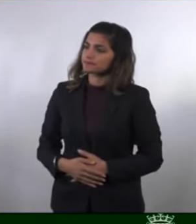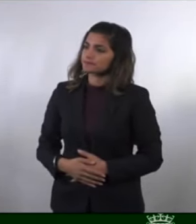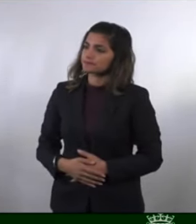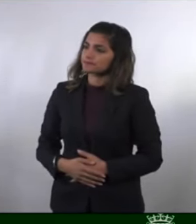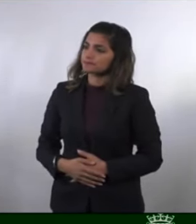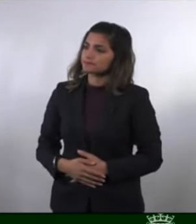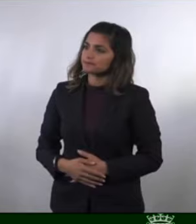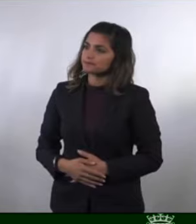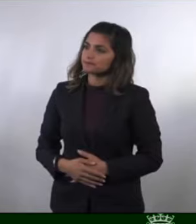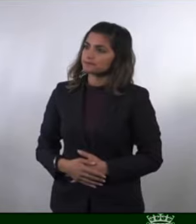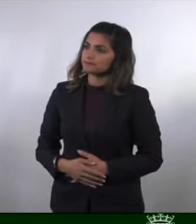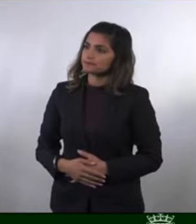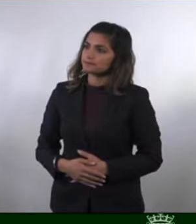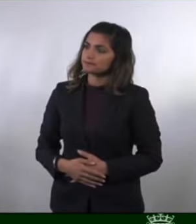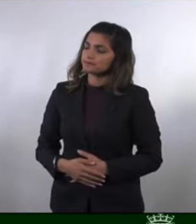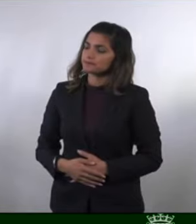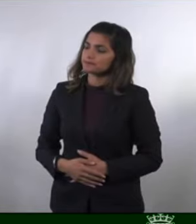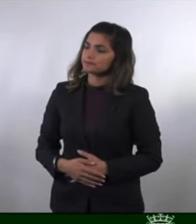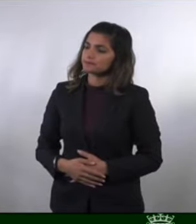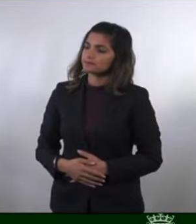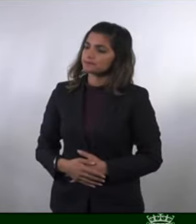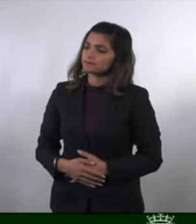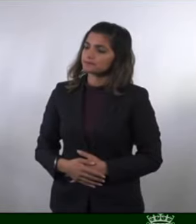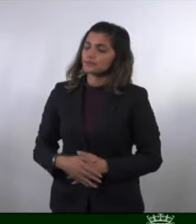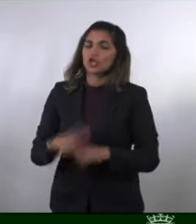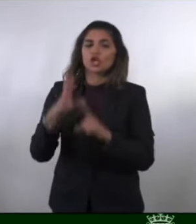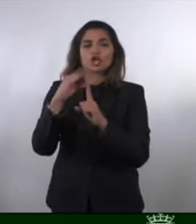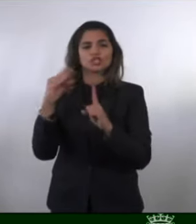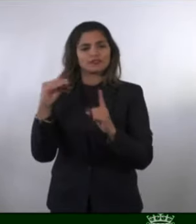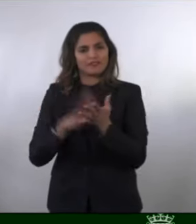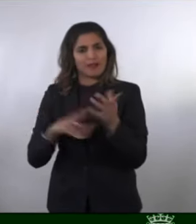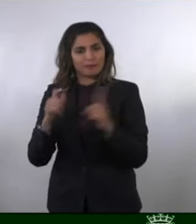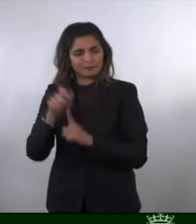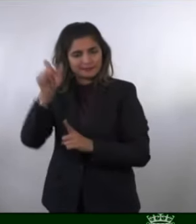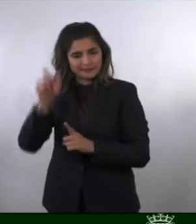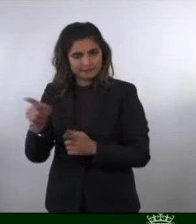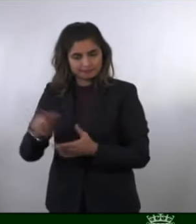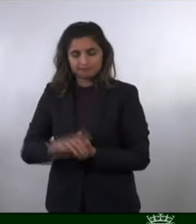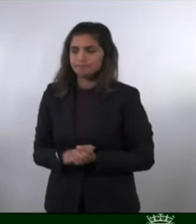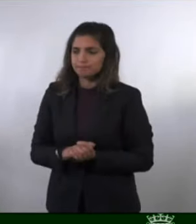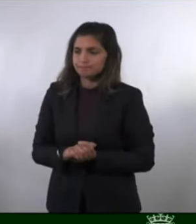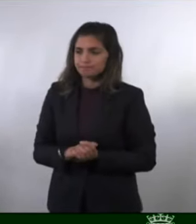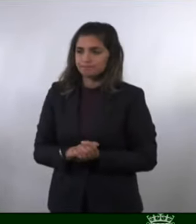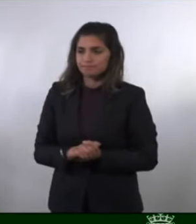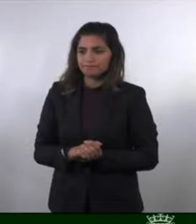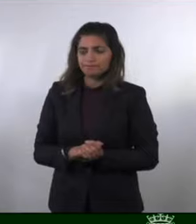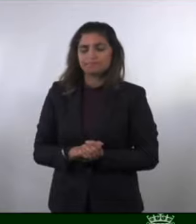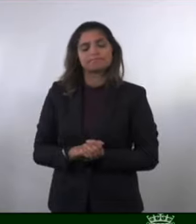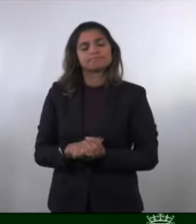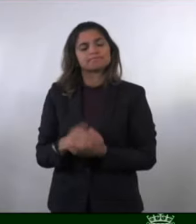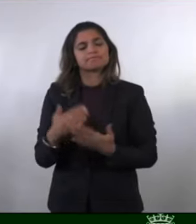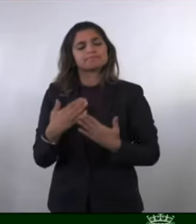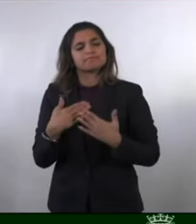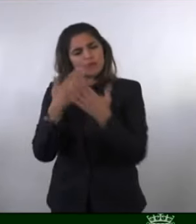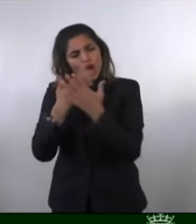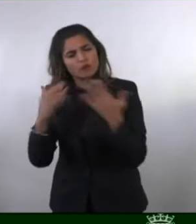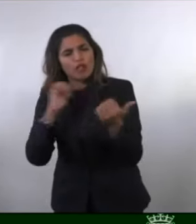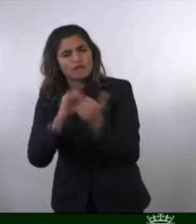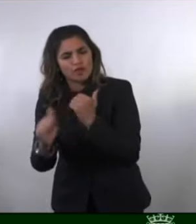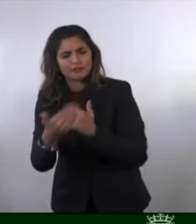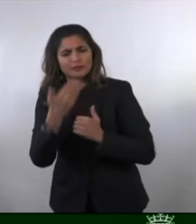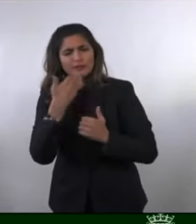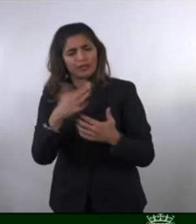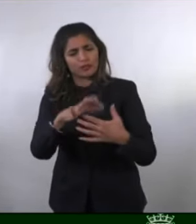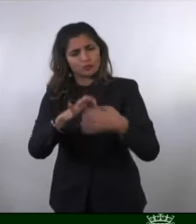Thank you, Madam Deputy Speaker. Will my right honourable friend join me in praising all our care workers, our staff